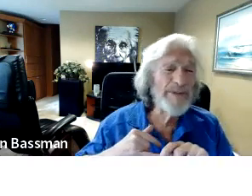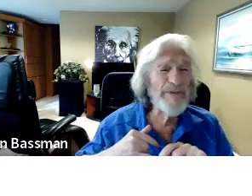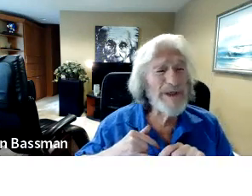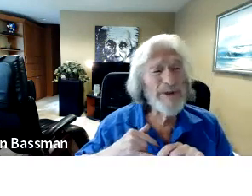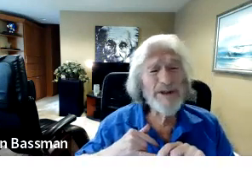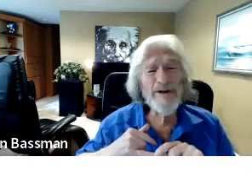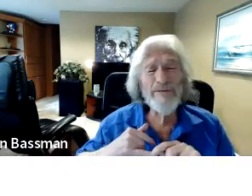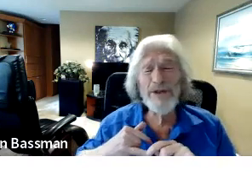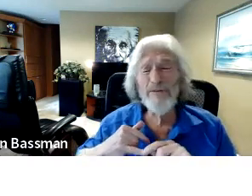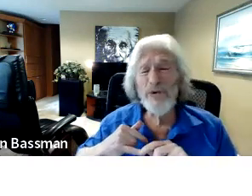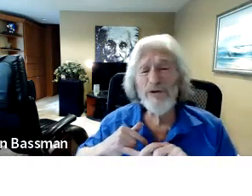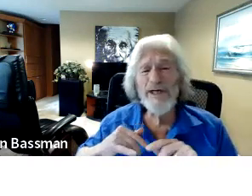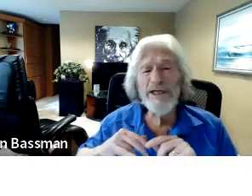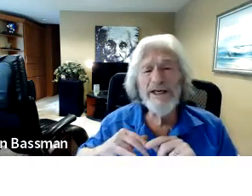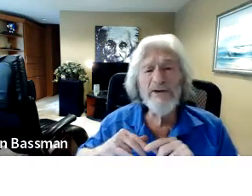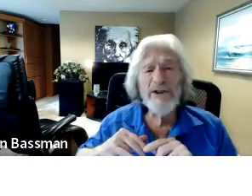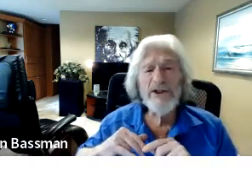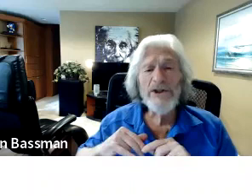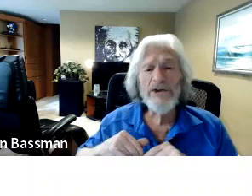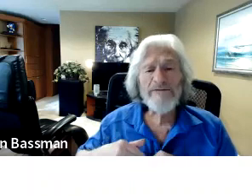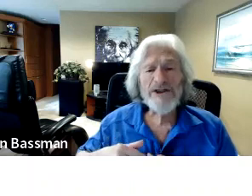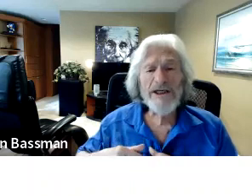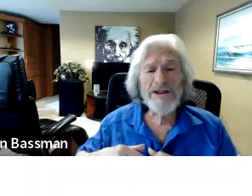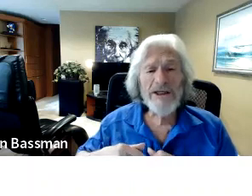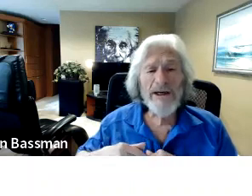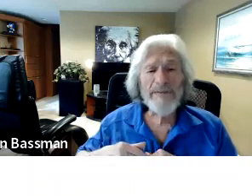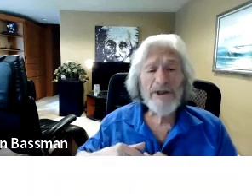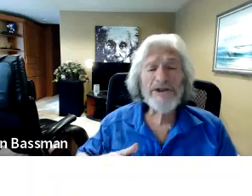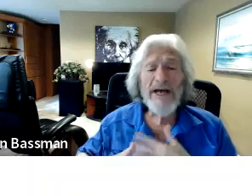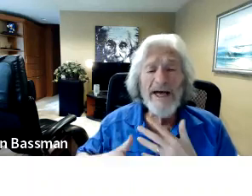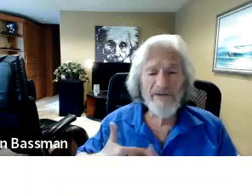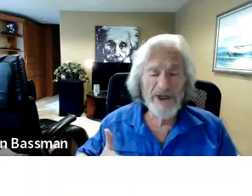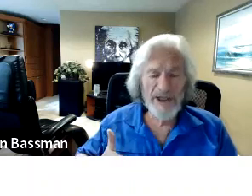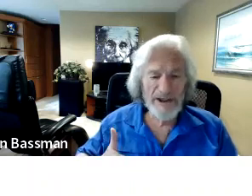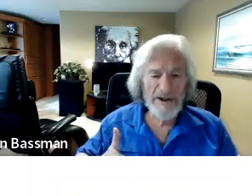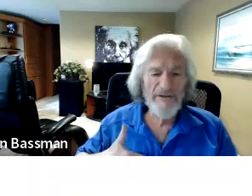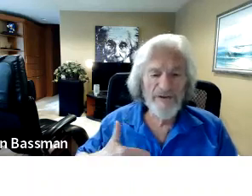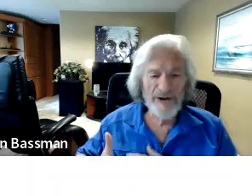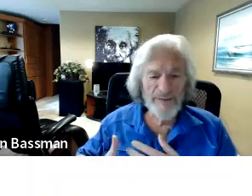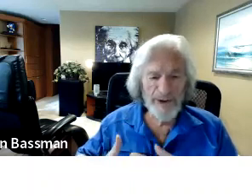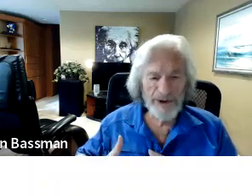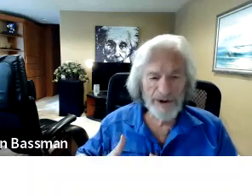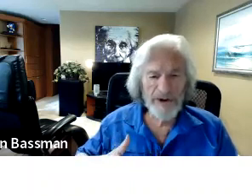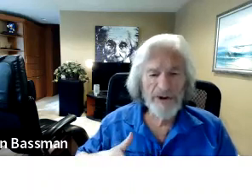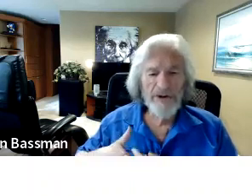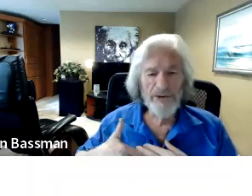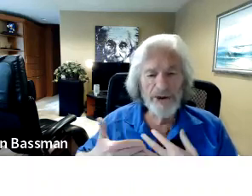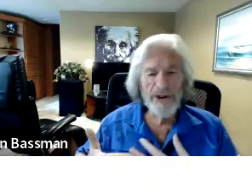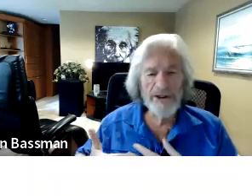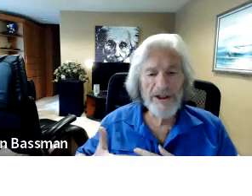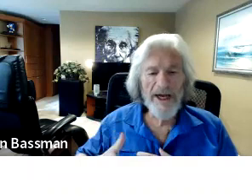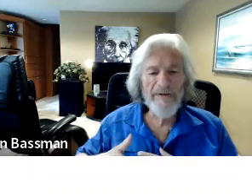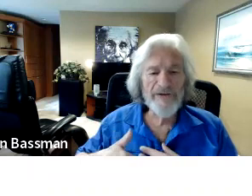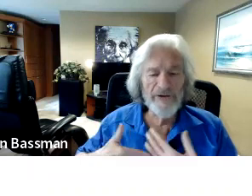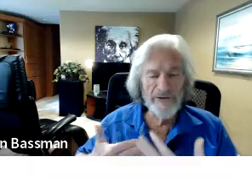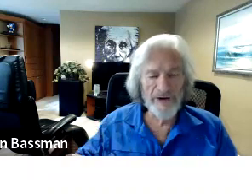400 people, maybe a bit more right now, who have signed up to advocate for this person who's